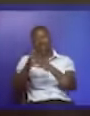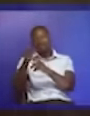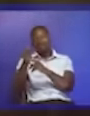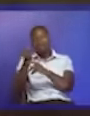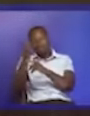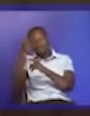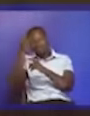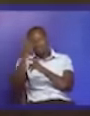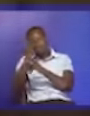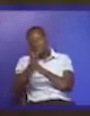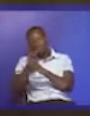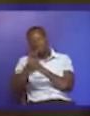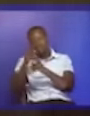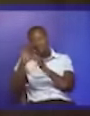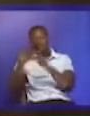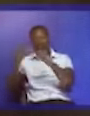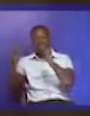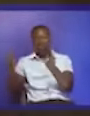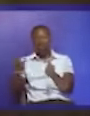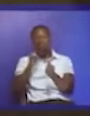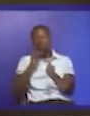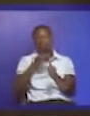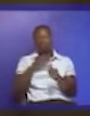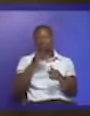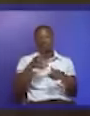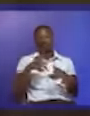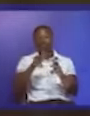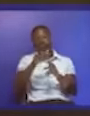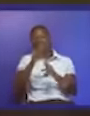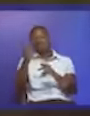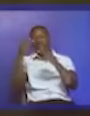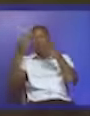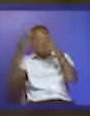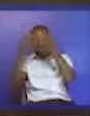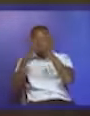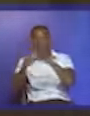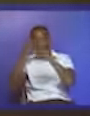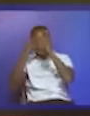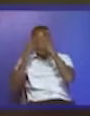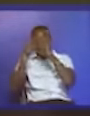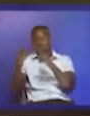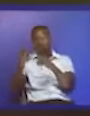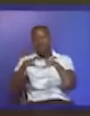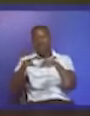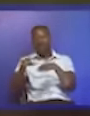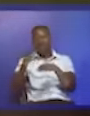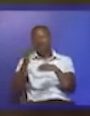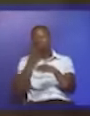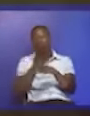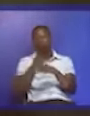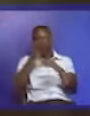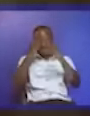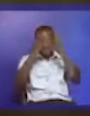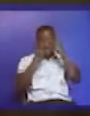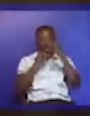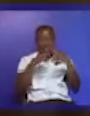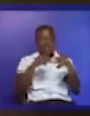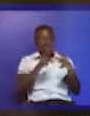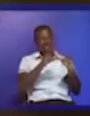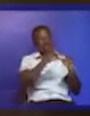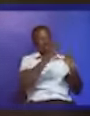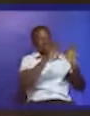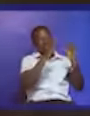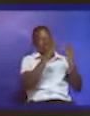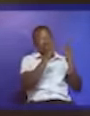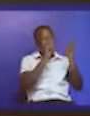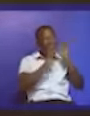of the altar. Do not let one more person die because of your carelessness. Do not let one more family cry as though God